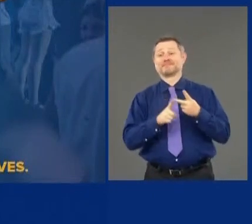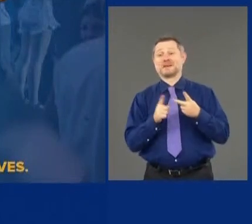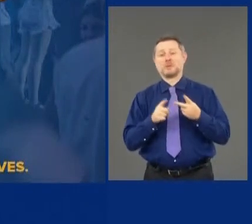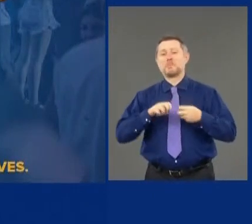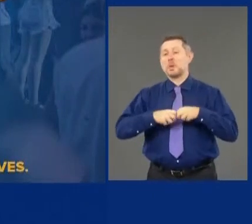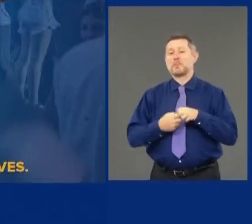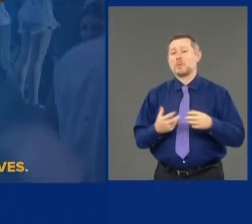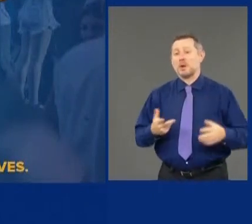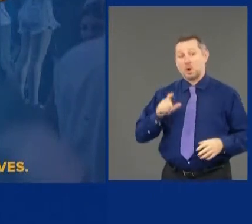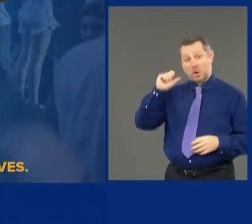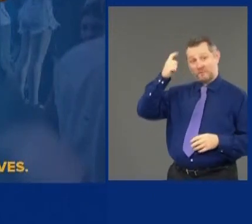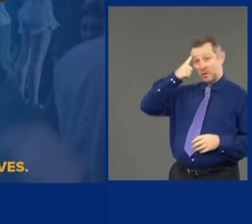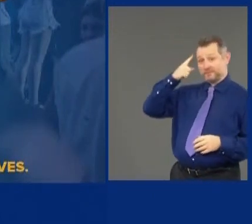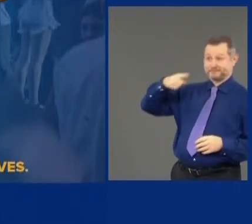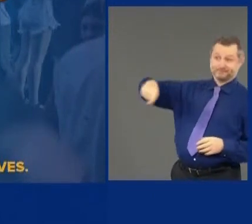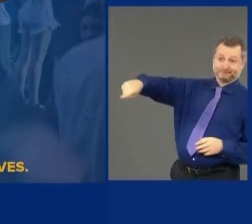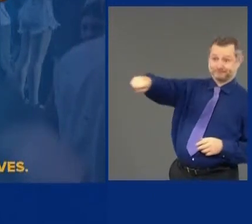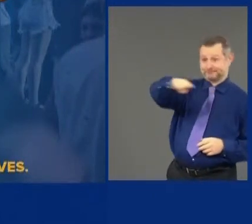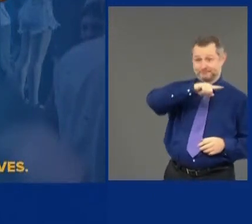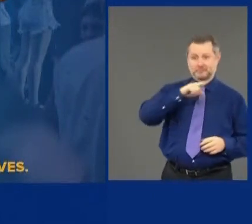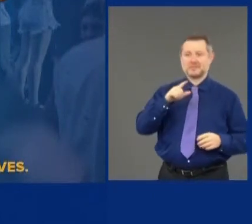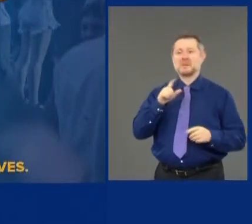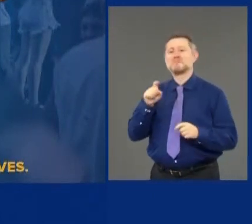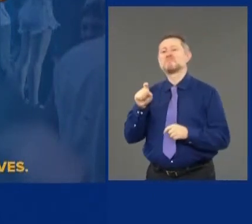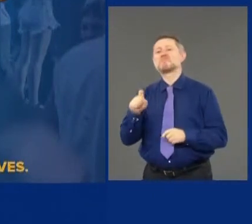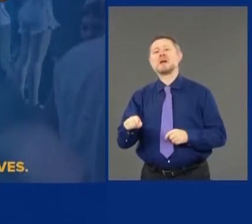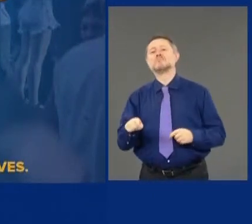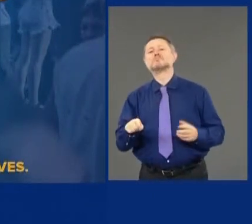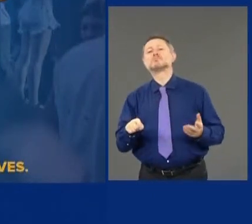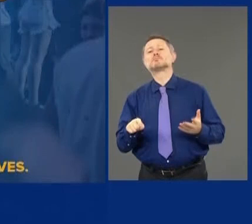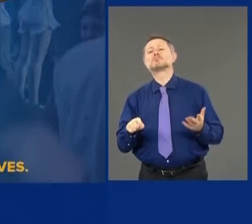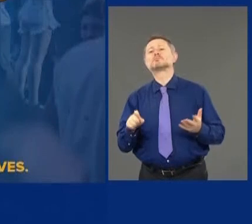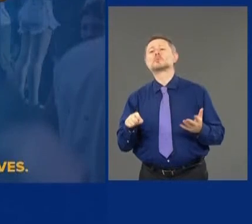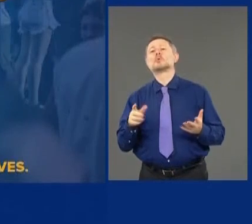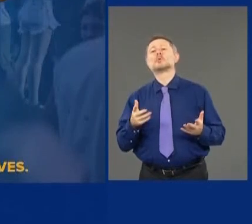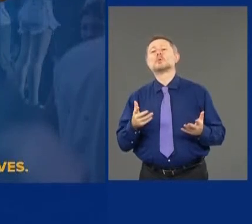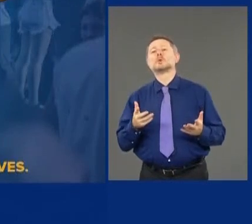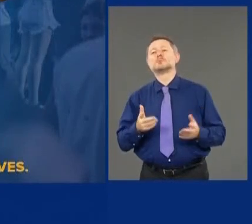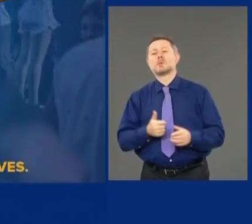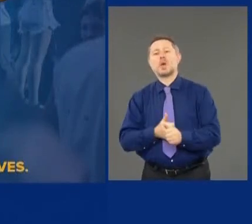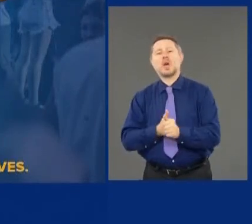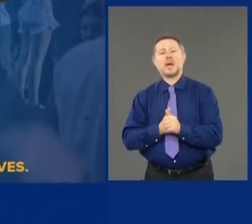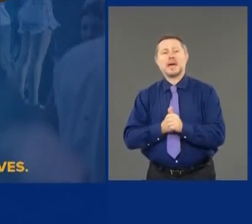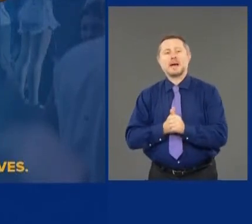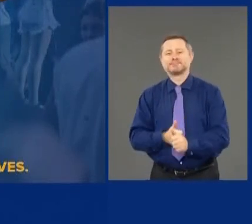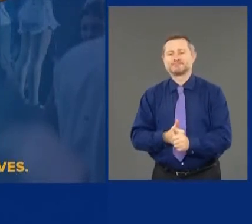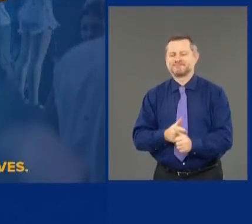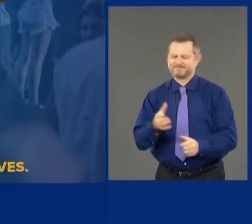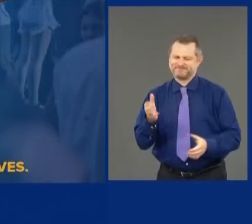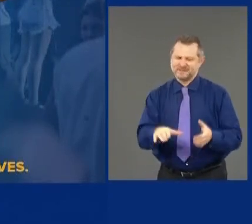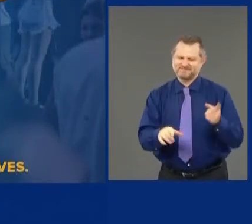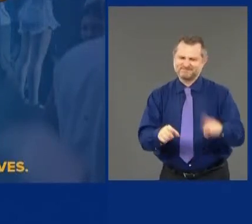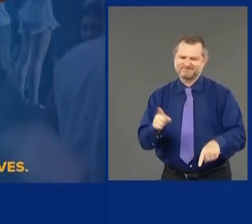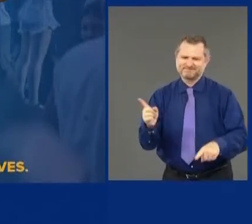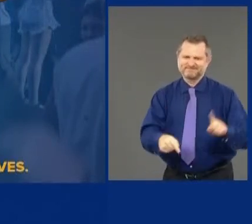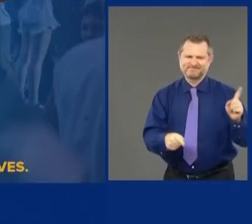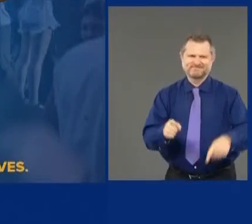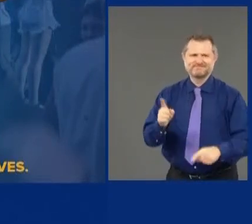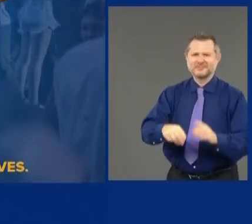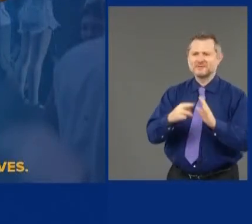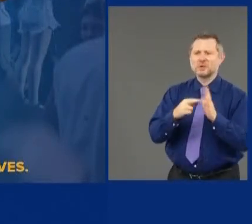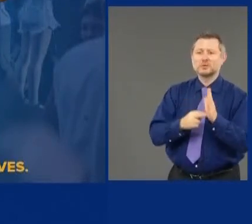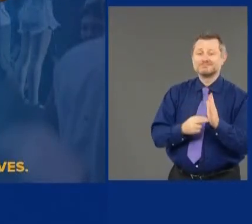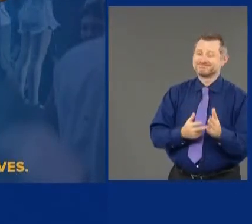government is supposed to be enforcing compliance. That is the